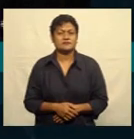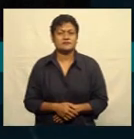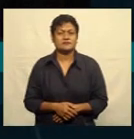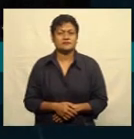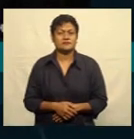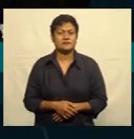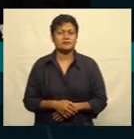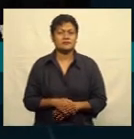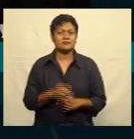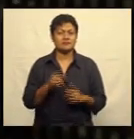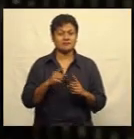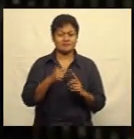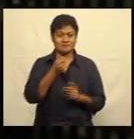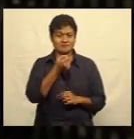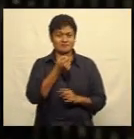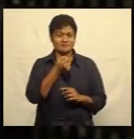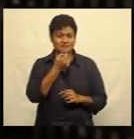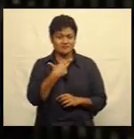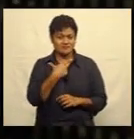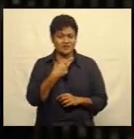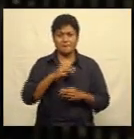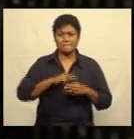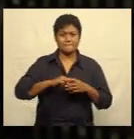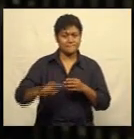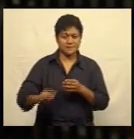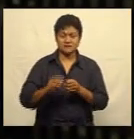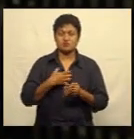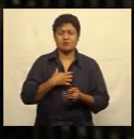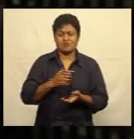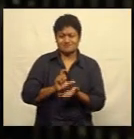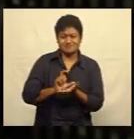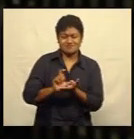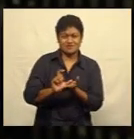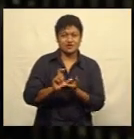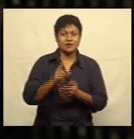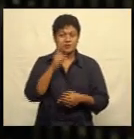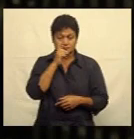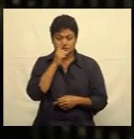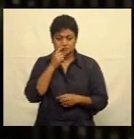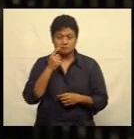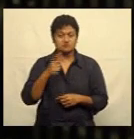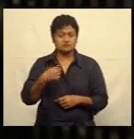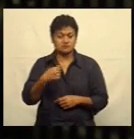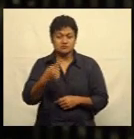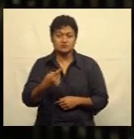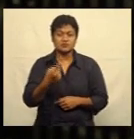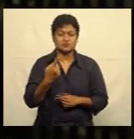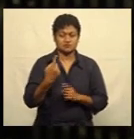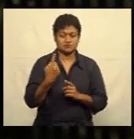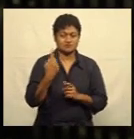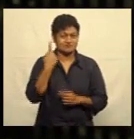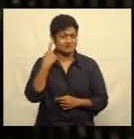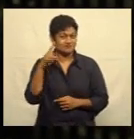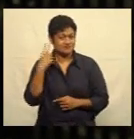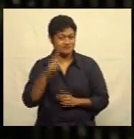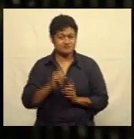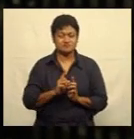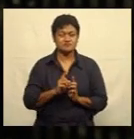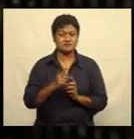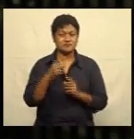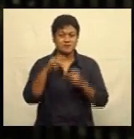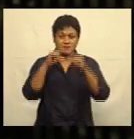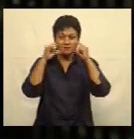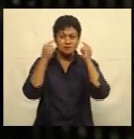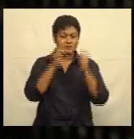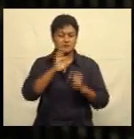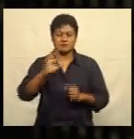Edwin, the message couldn't be any clearer. If people continue to flout COVID-19 restrictions, if masks are not worn, if there is no social